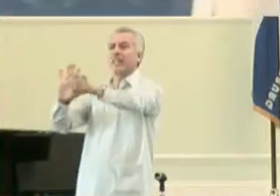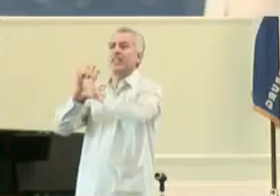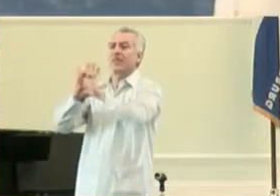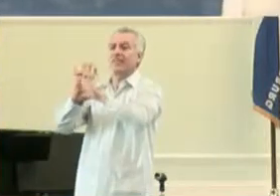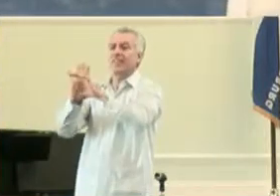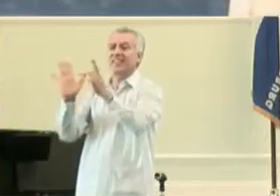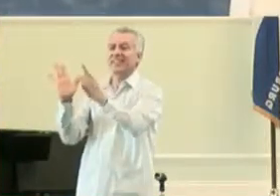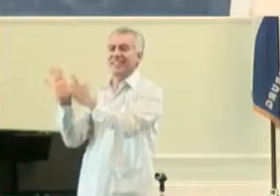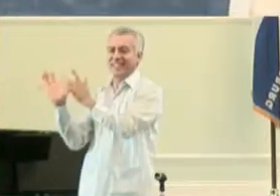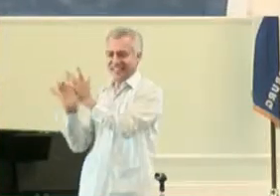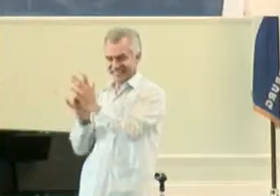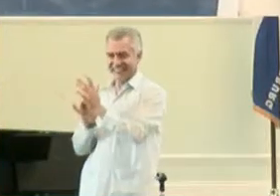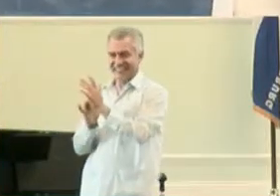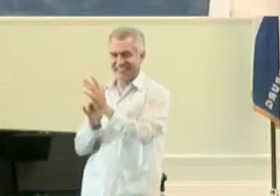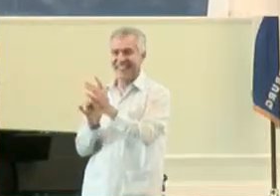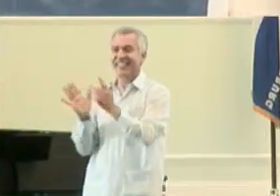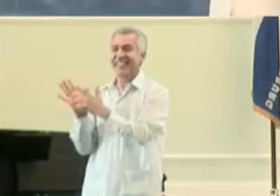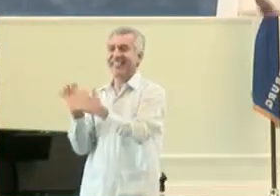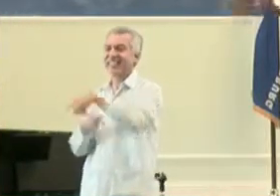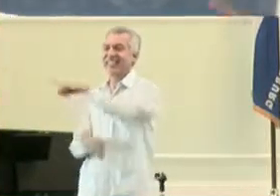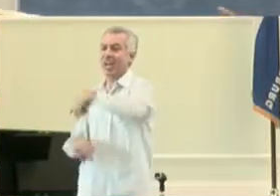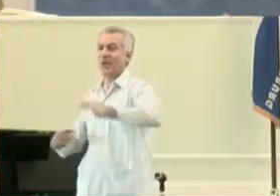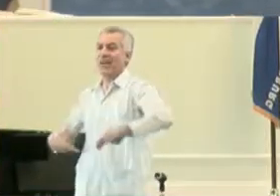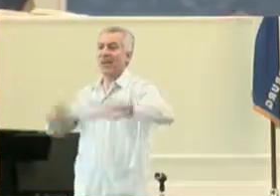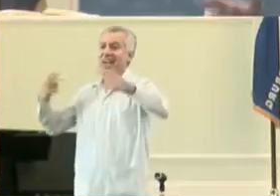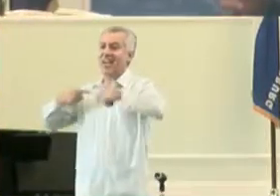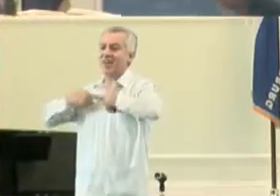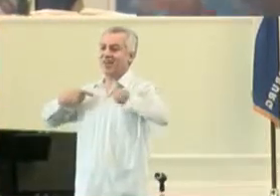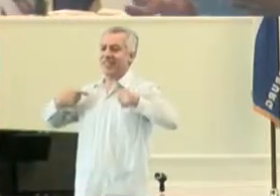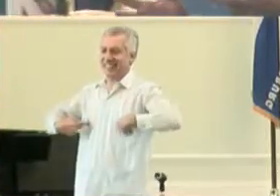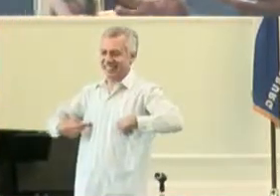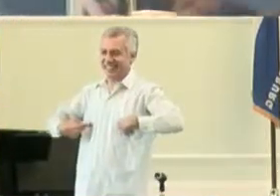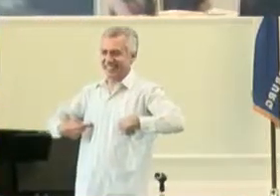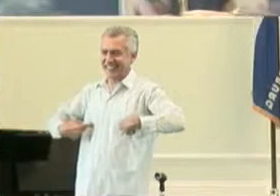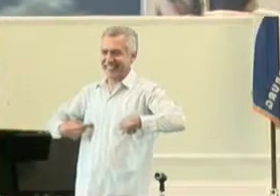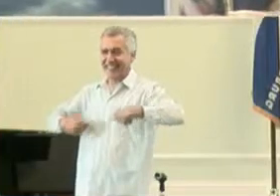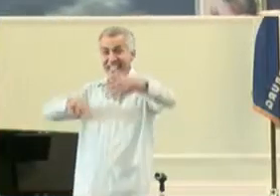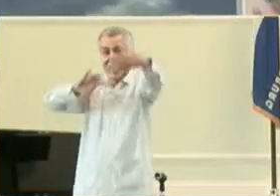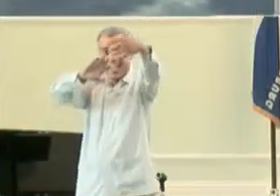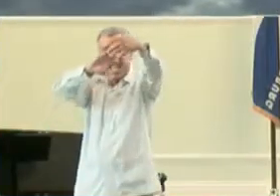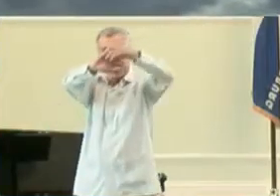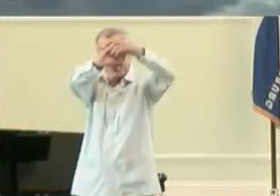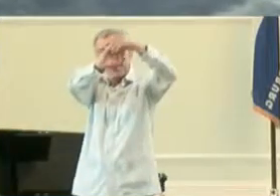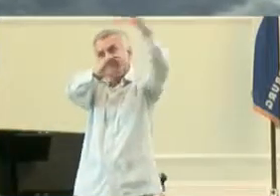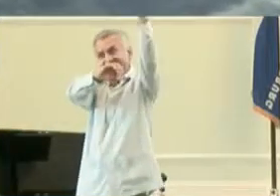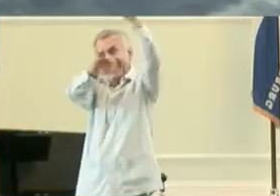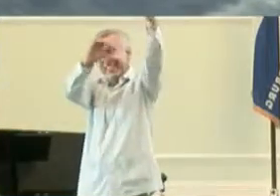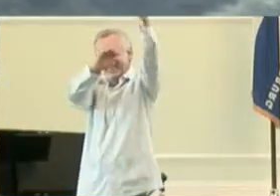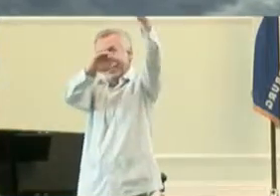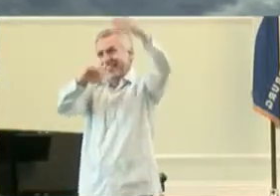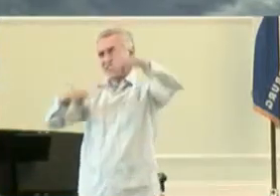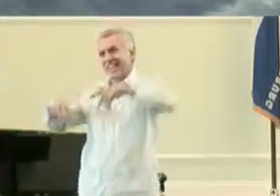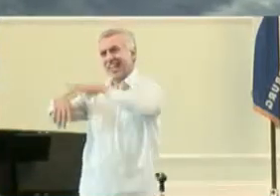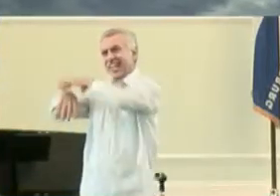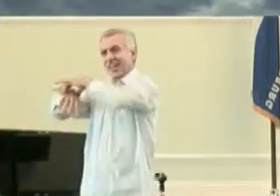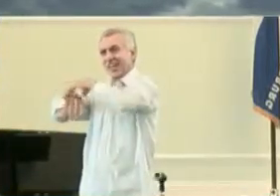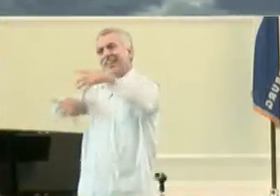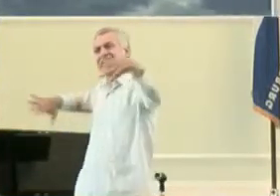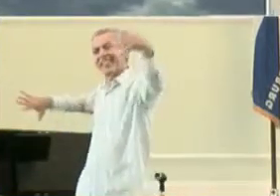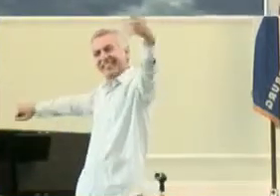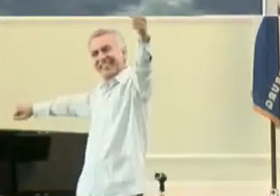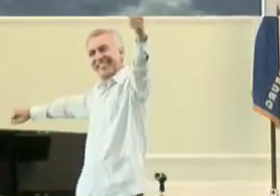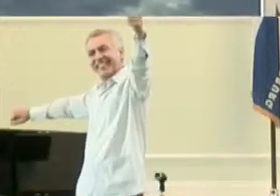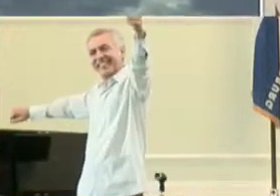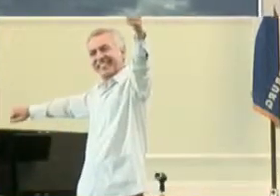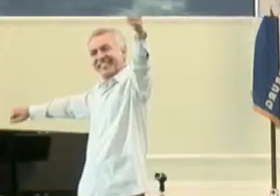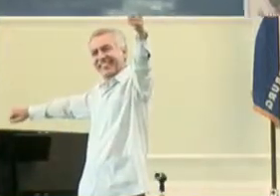our high priest, as the Bible says, that has been touched with the feelings of our infirmities. Amen? He knows what it